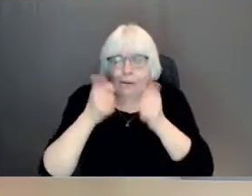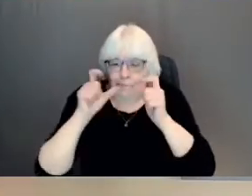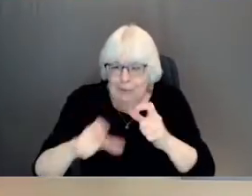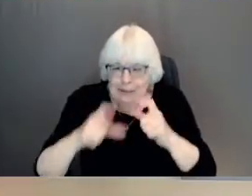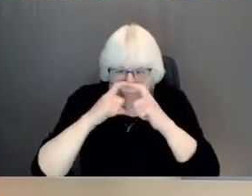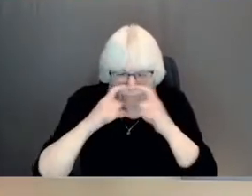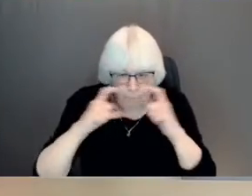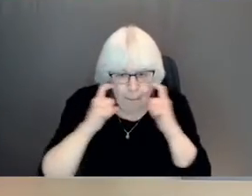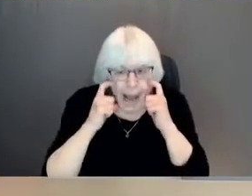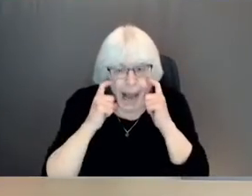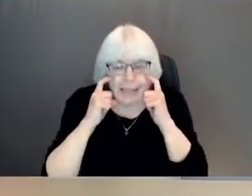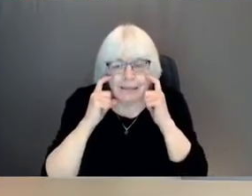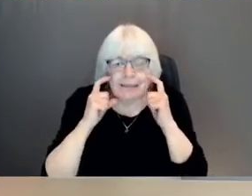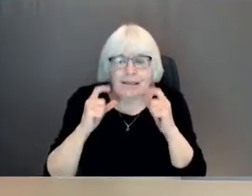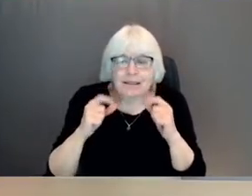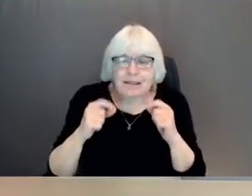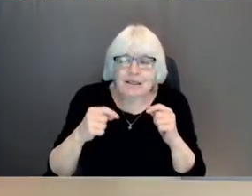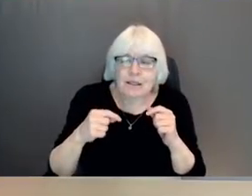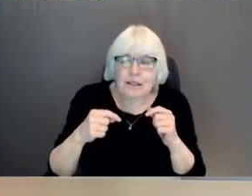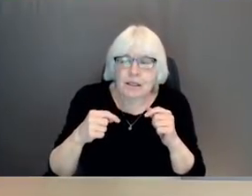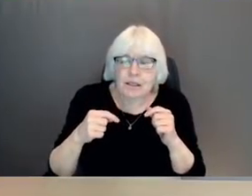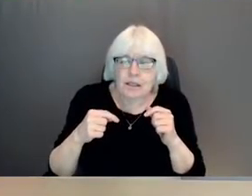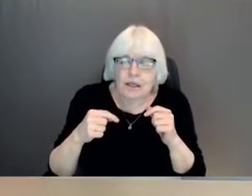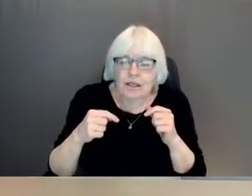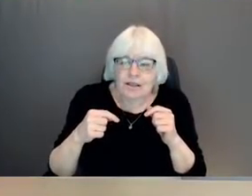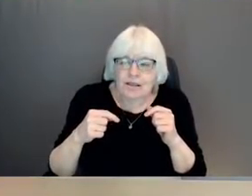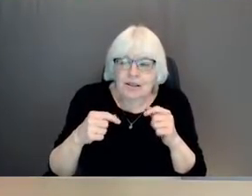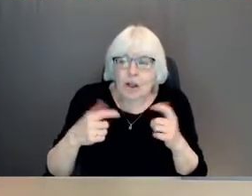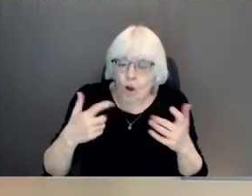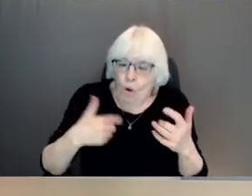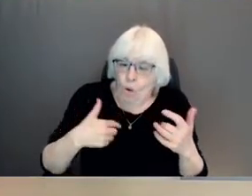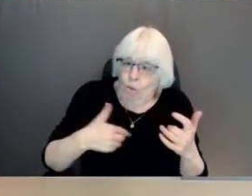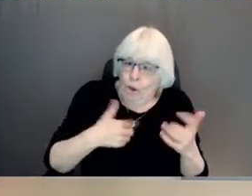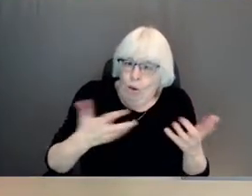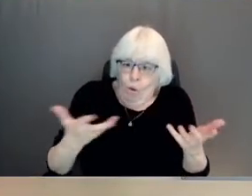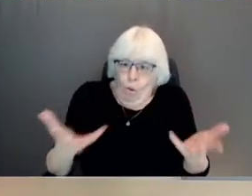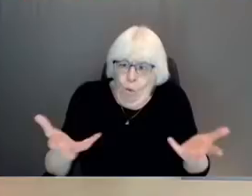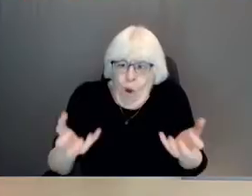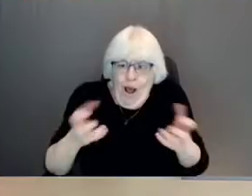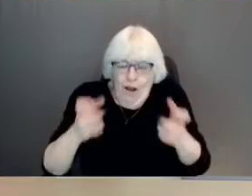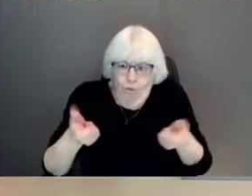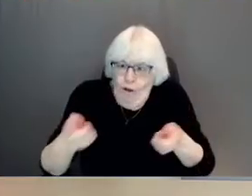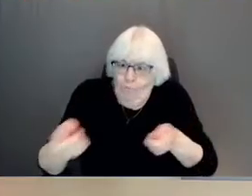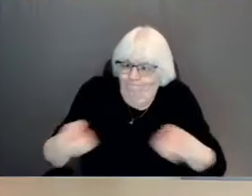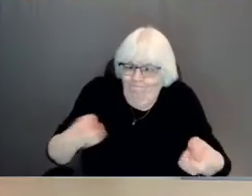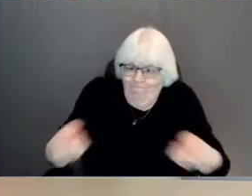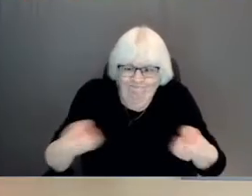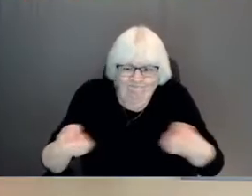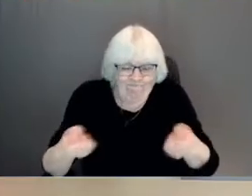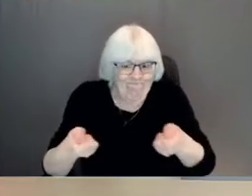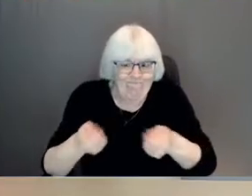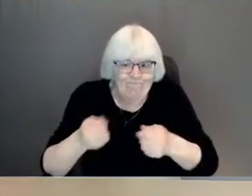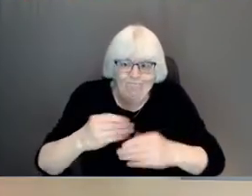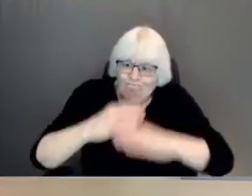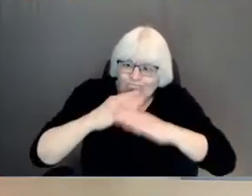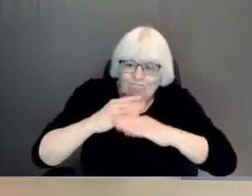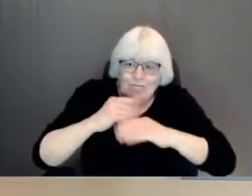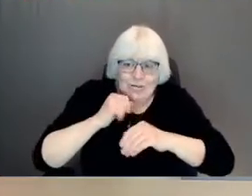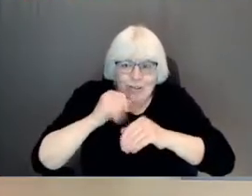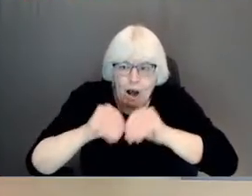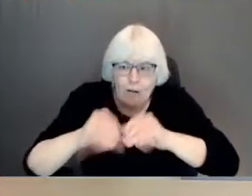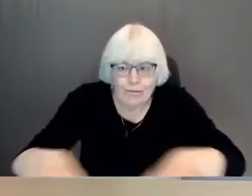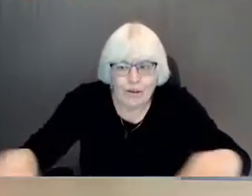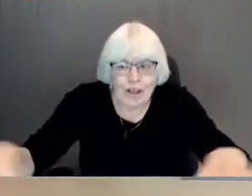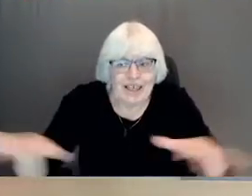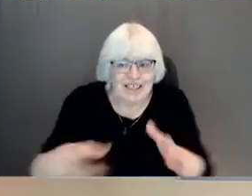circumstances in order to maintain essential services. Workplaces that provide essential services that